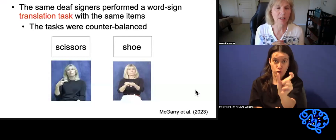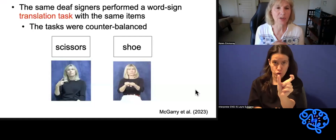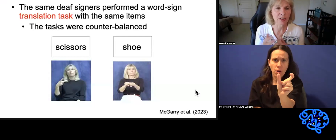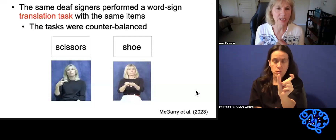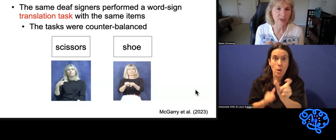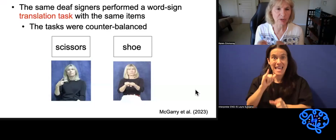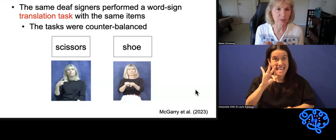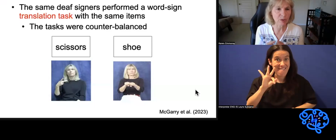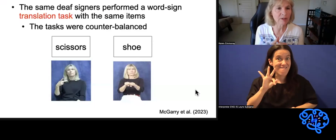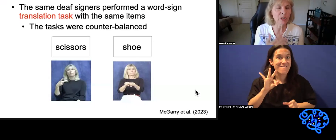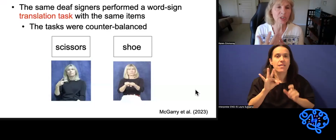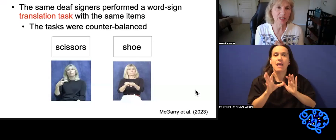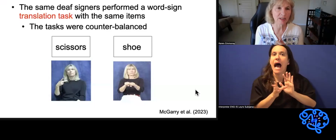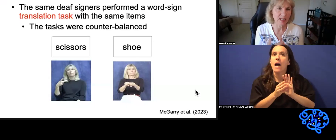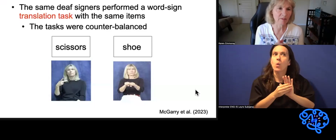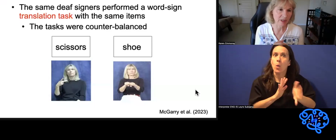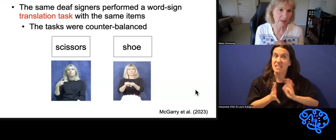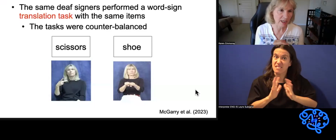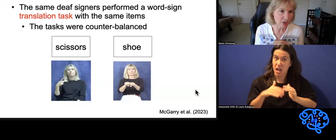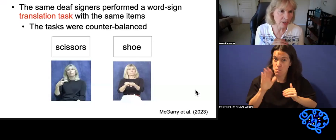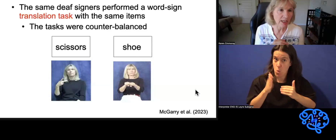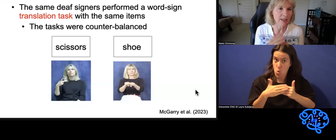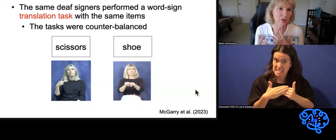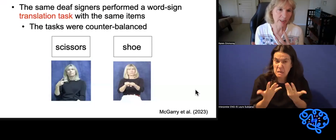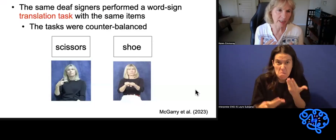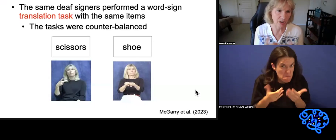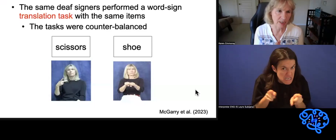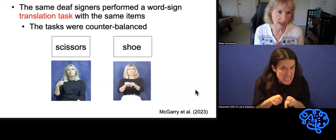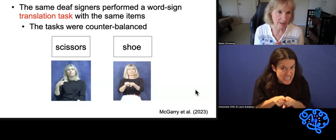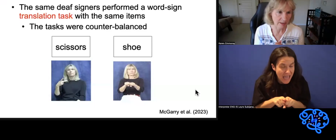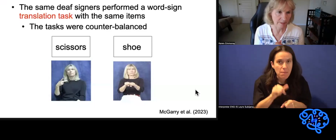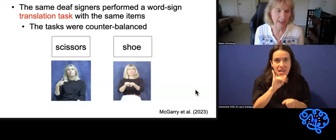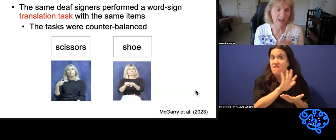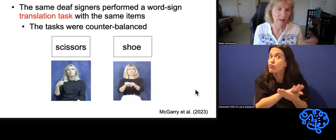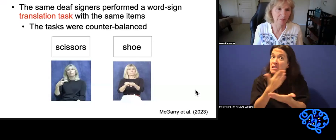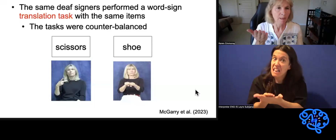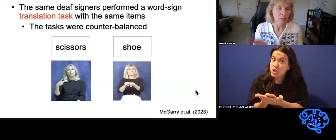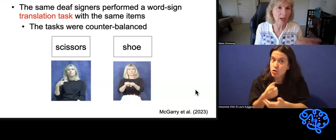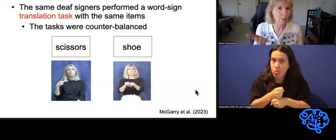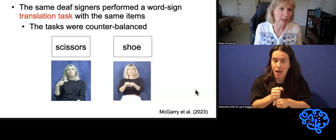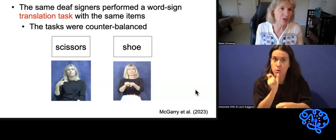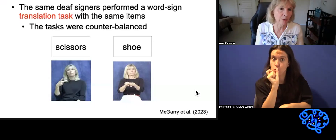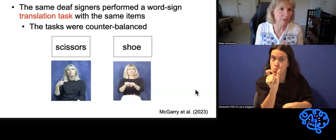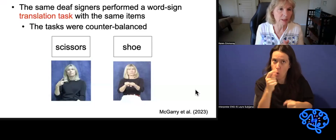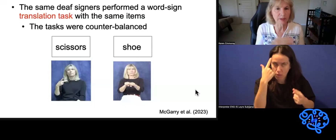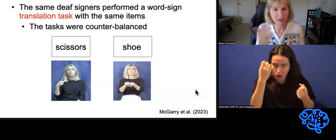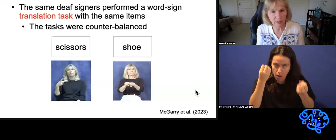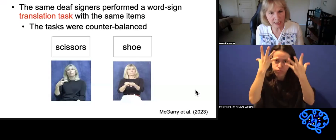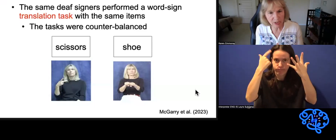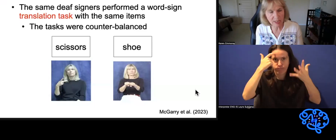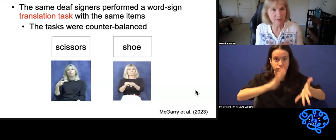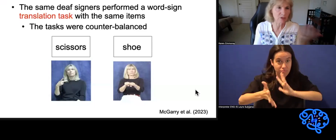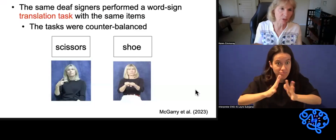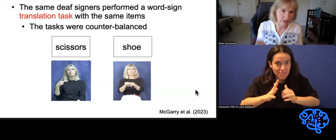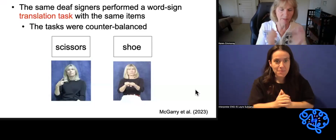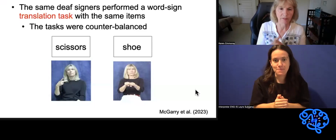iconic signs are just easier to retrieve, we should see the same facilitation in the translation task. And we counterbalanced whether people did the